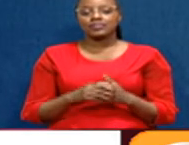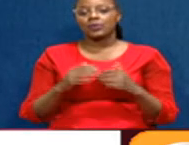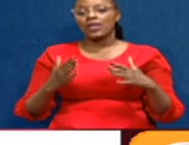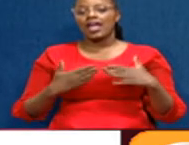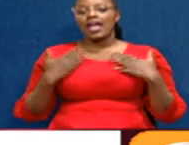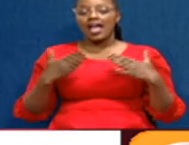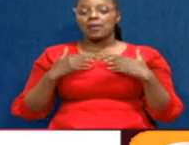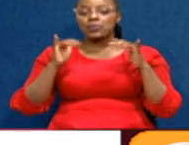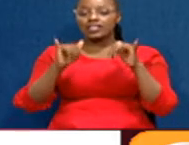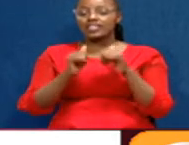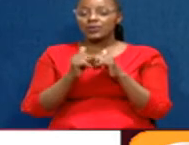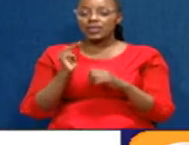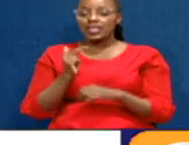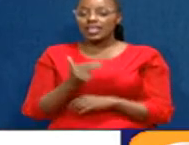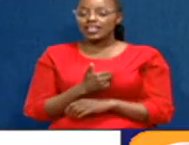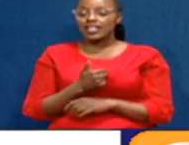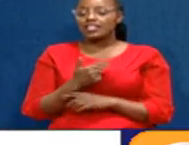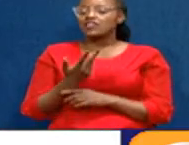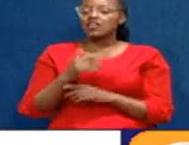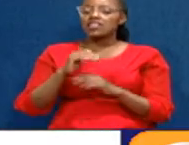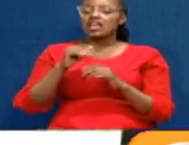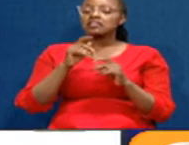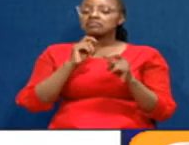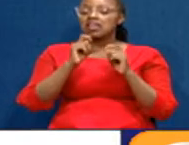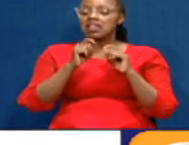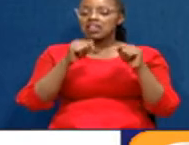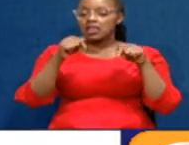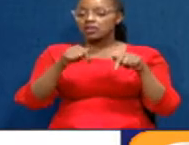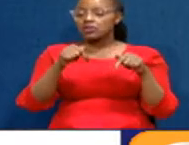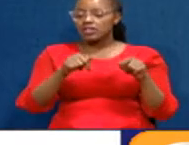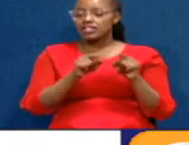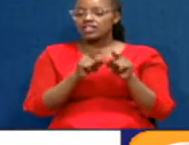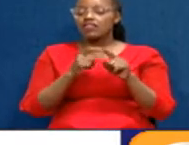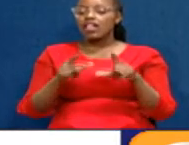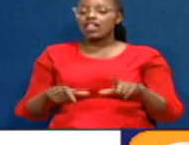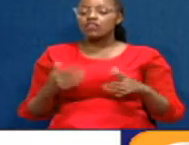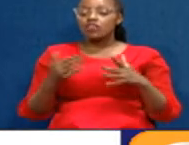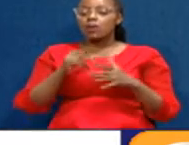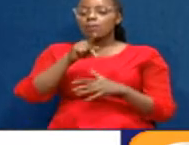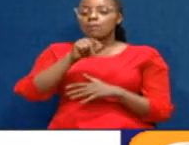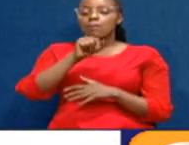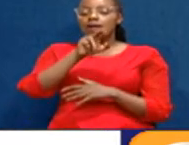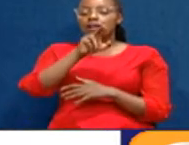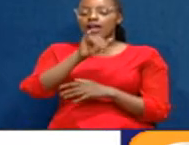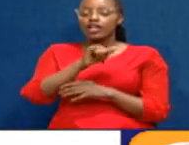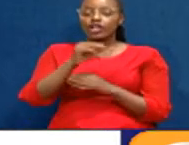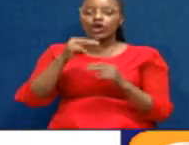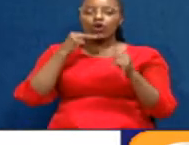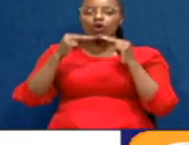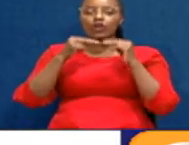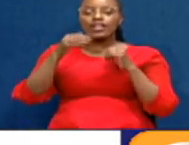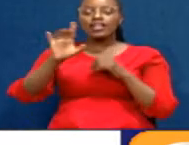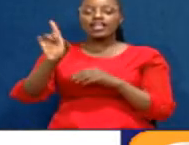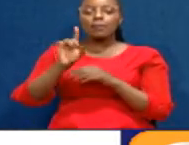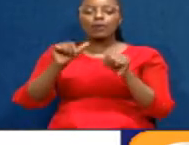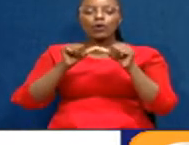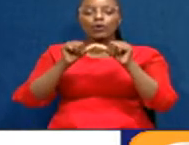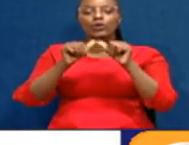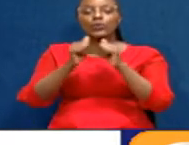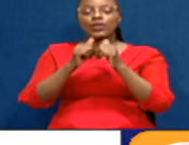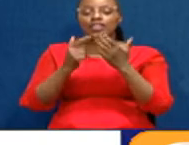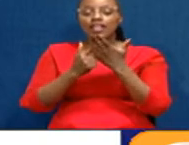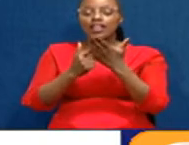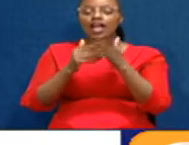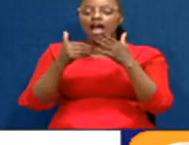Well, we're glad that you're still staying with us for the town hall session of the Monday Report. We are live from the Panari Hotel here in Nairobi. We carry on with our discussion how